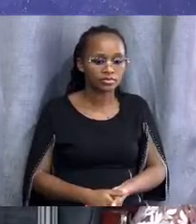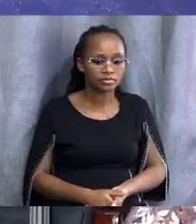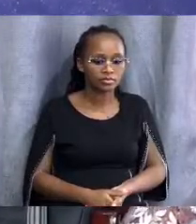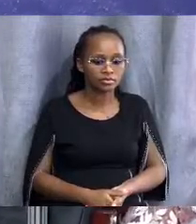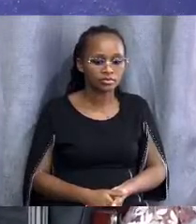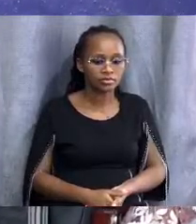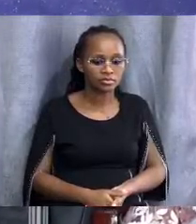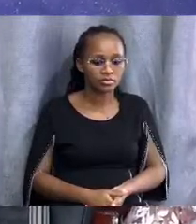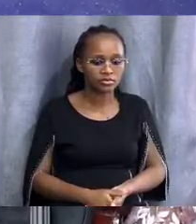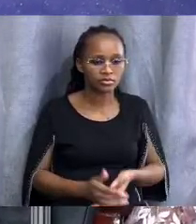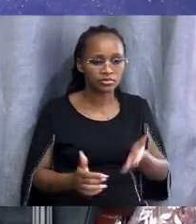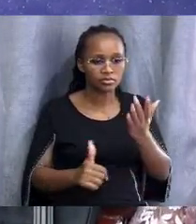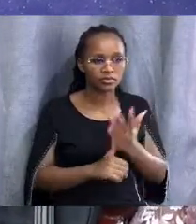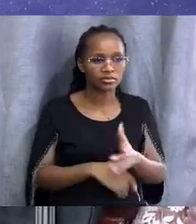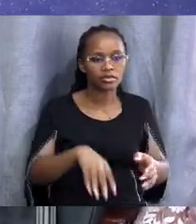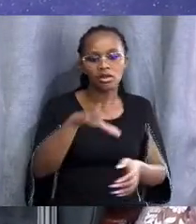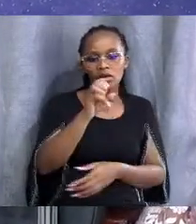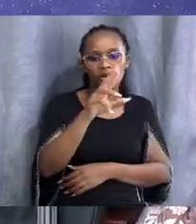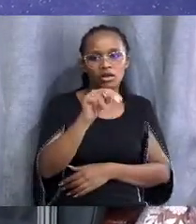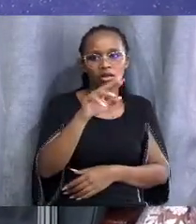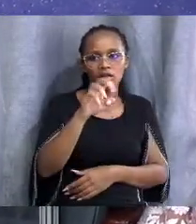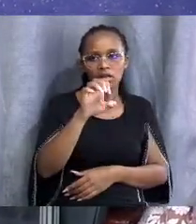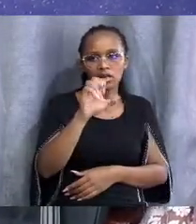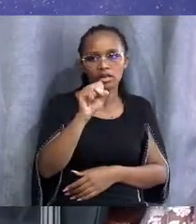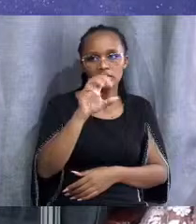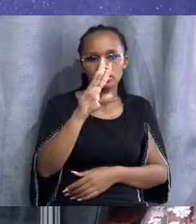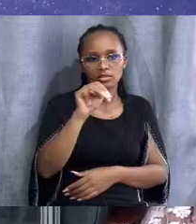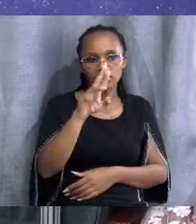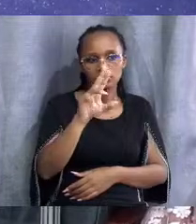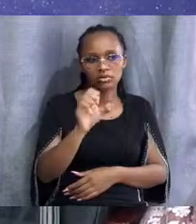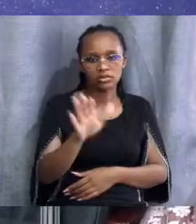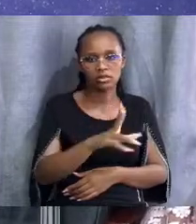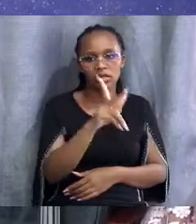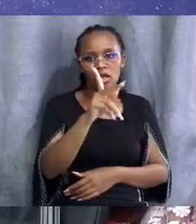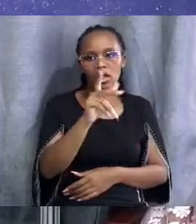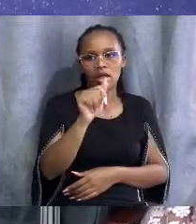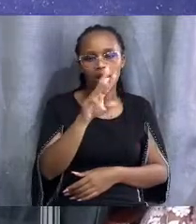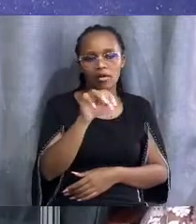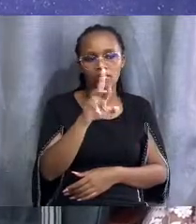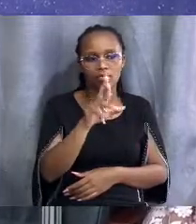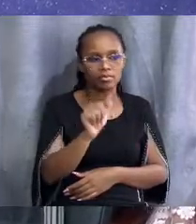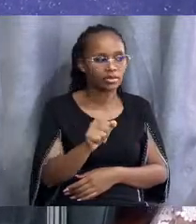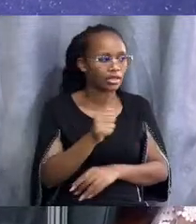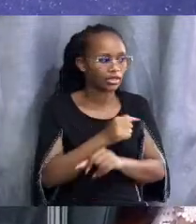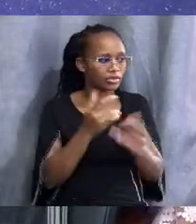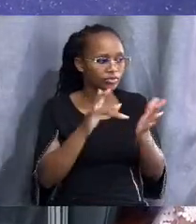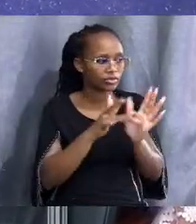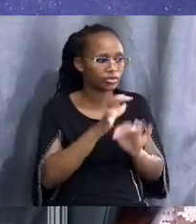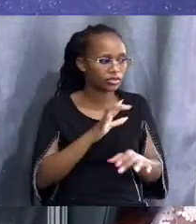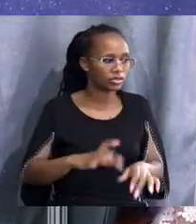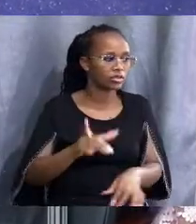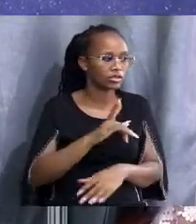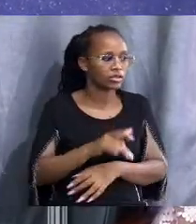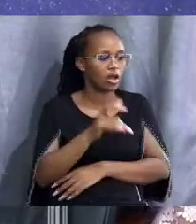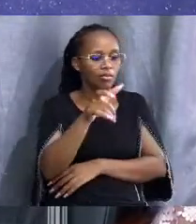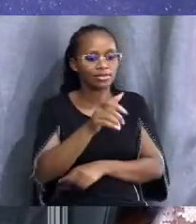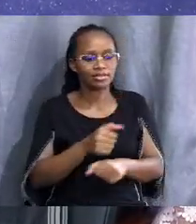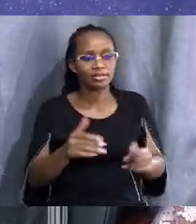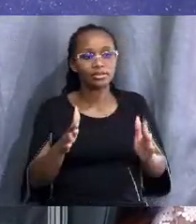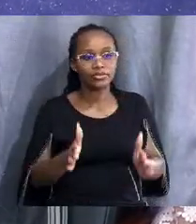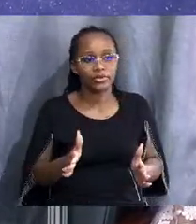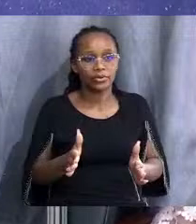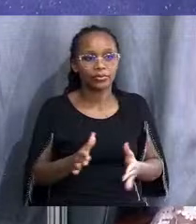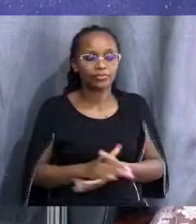My name's Onesmus Mangu Kamura. I am saved. I love Lord Jesus Christ as my personal